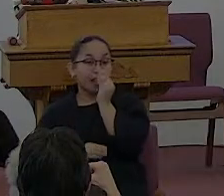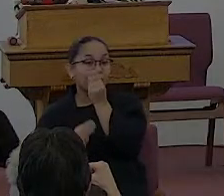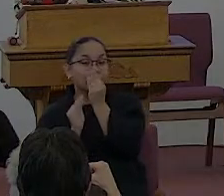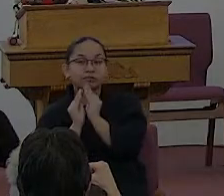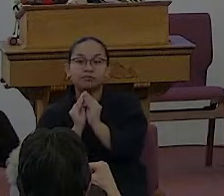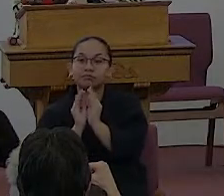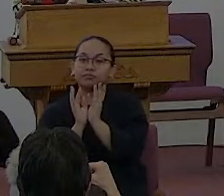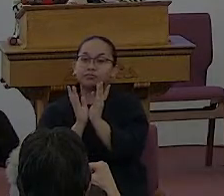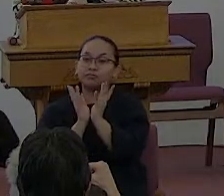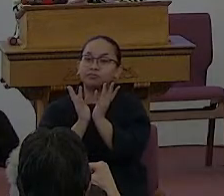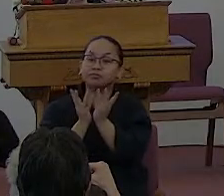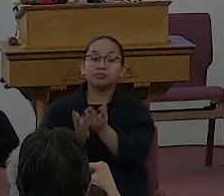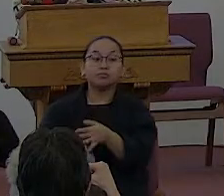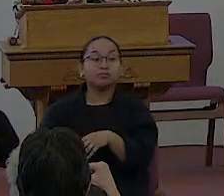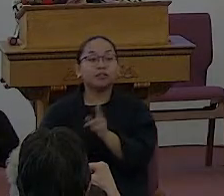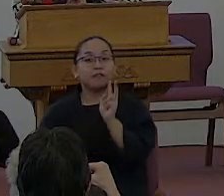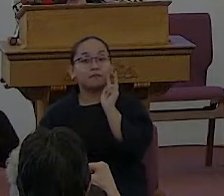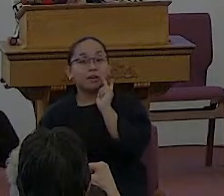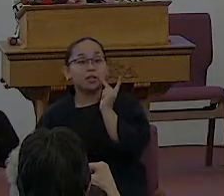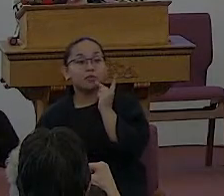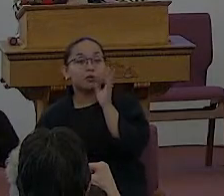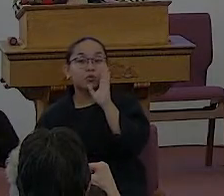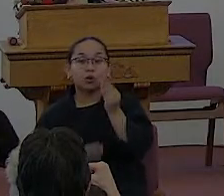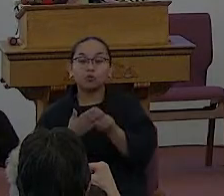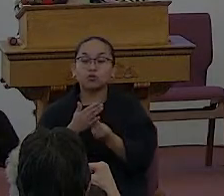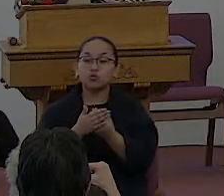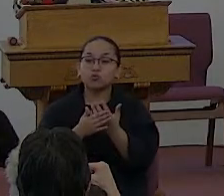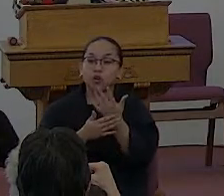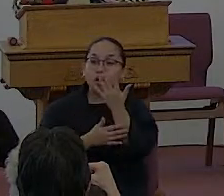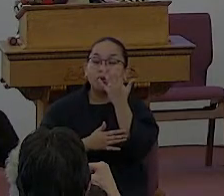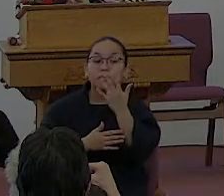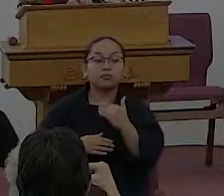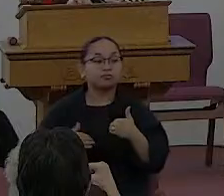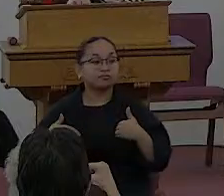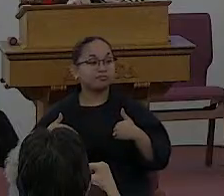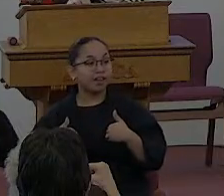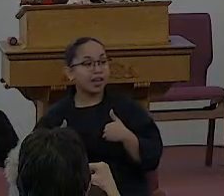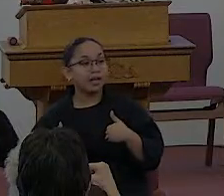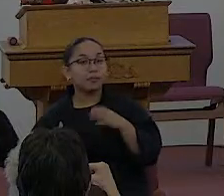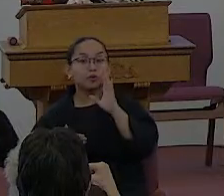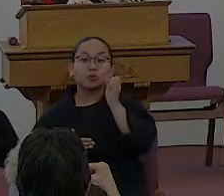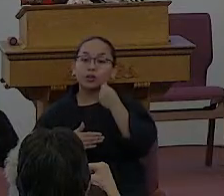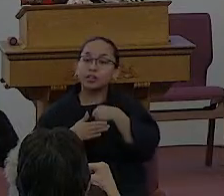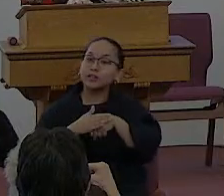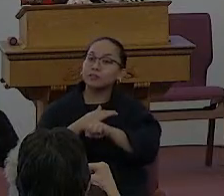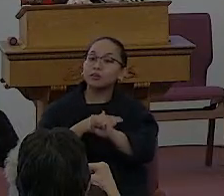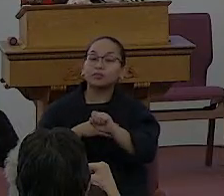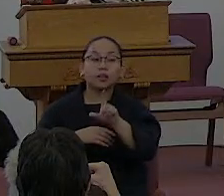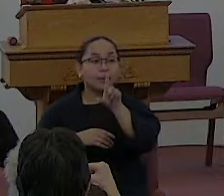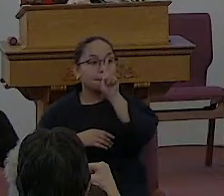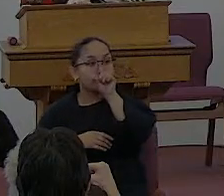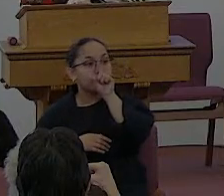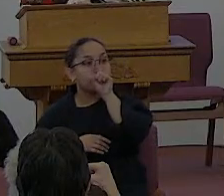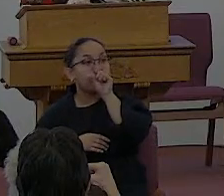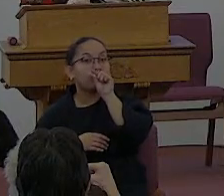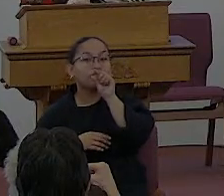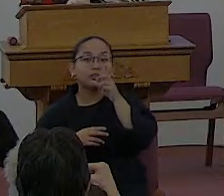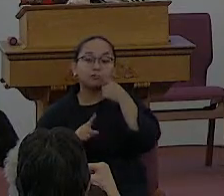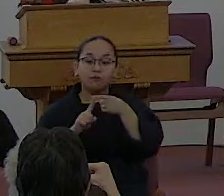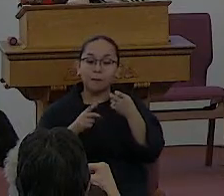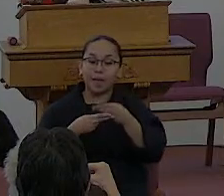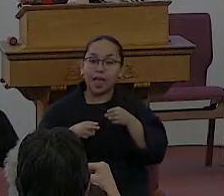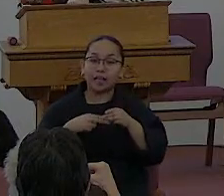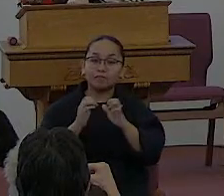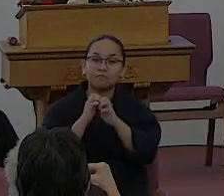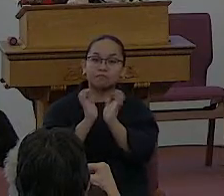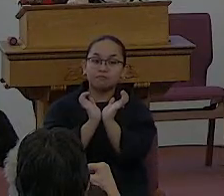bloom. Vegetables will grow and ripen. Animals will give birth and birds will hatch. The wheel